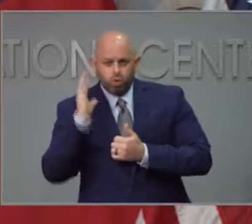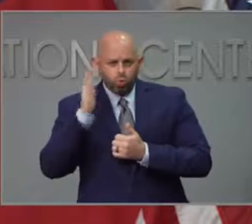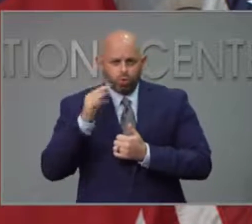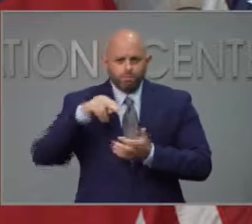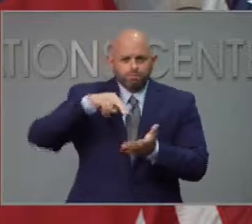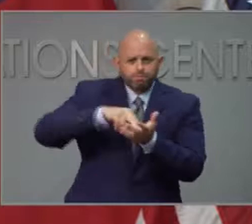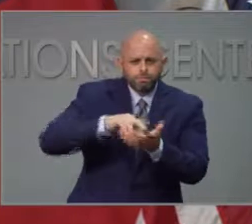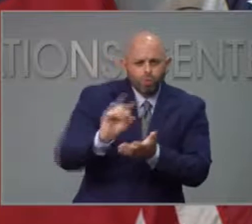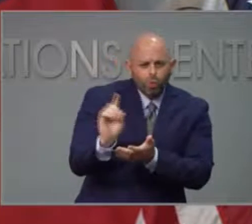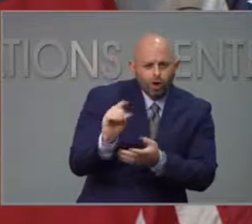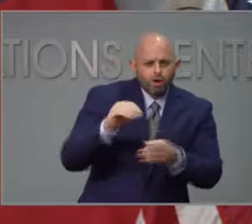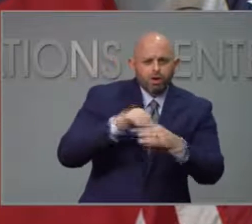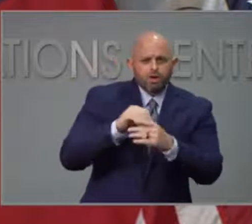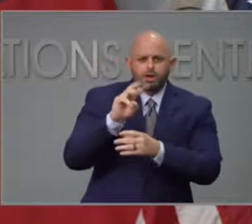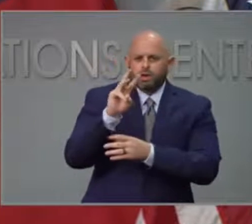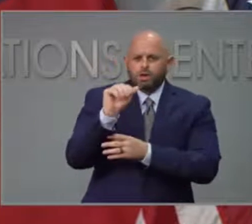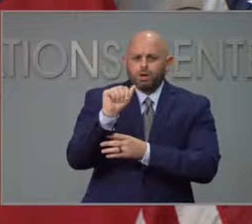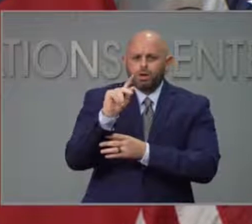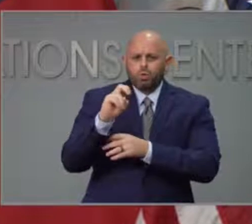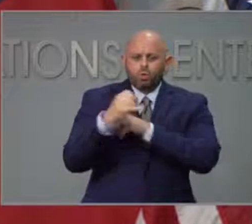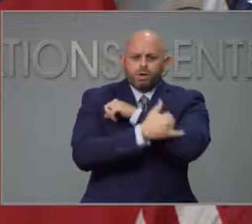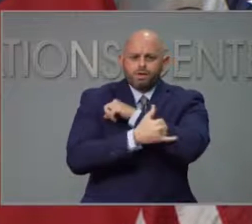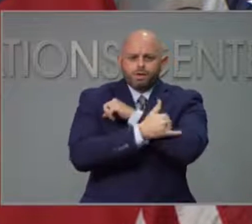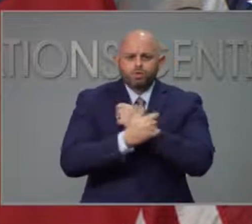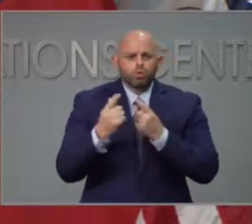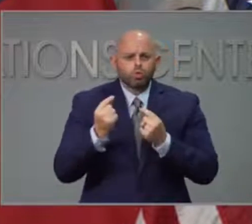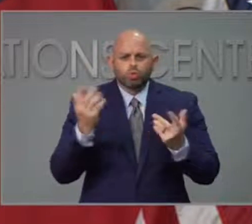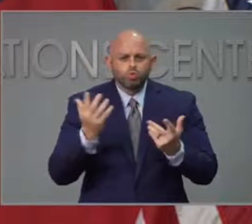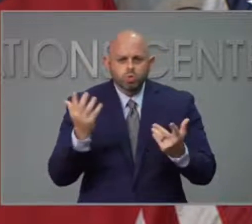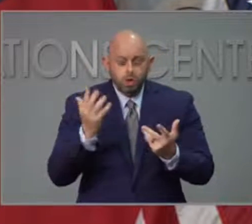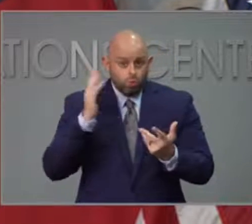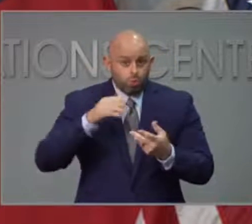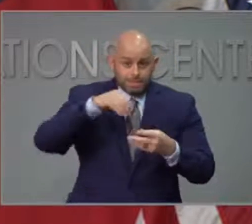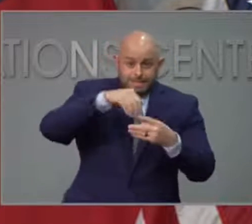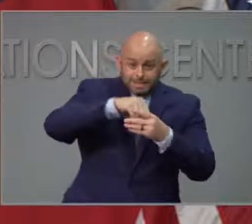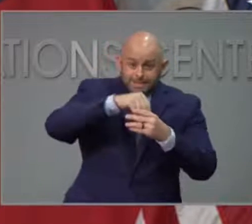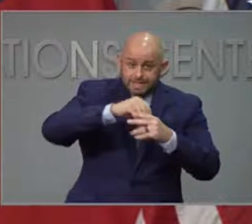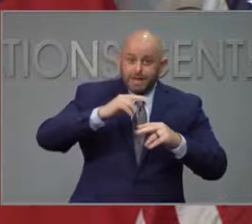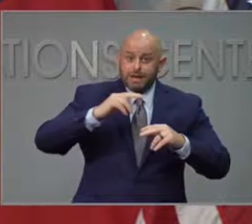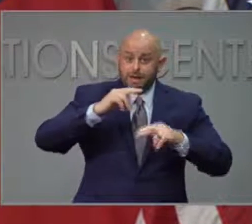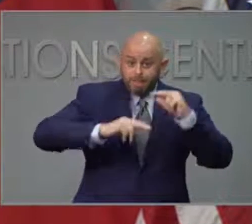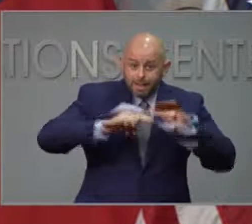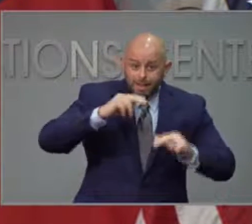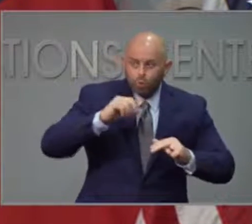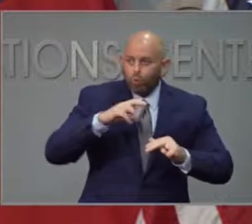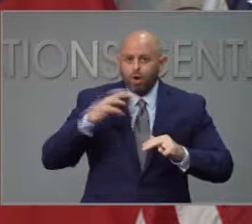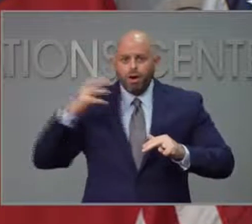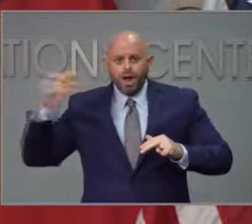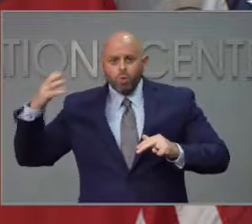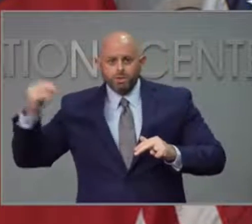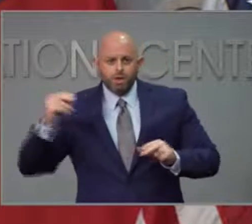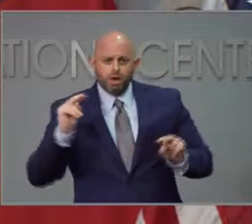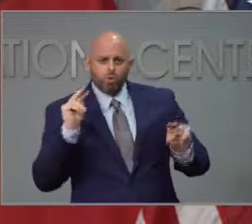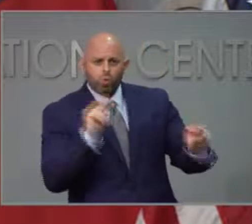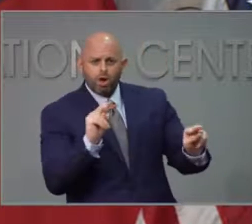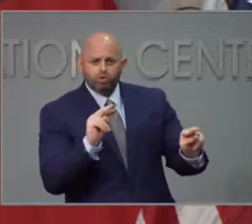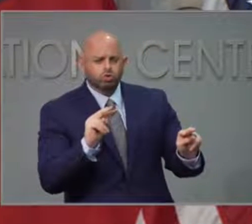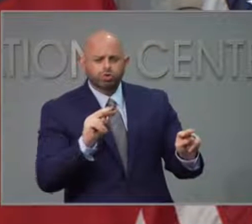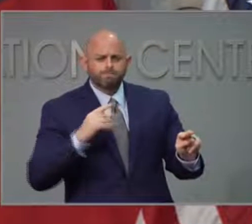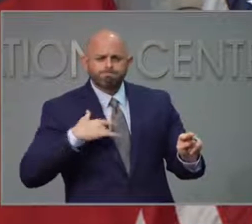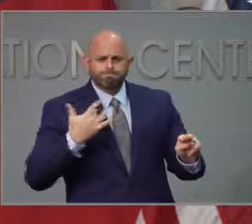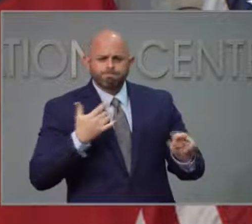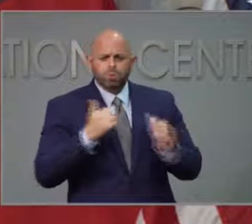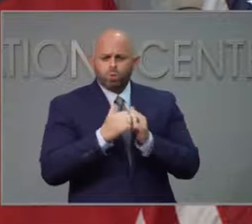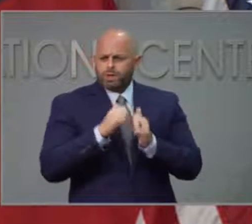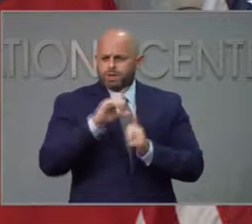what exactly they'll be doing. Will these DOJ monitors be inside the voting enclosure or outside? And I will have follow-up questions about your